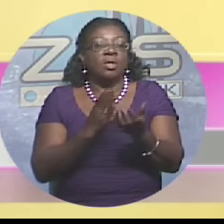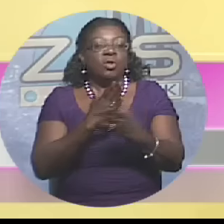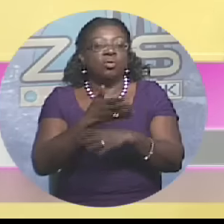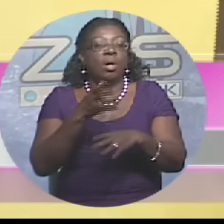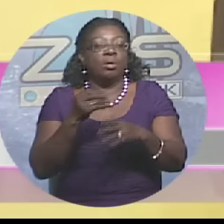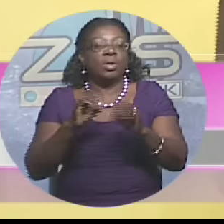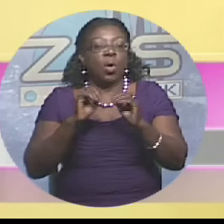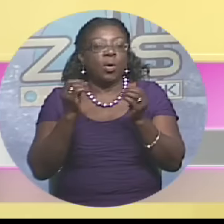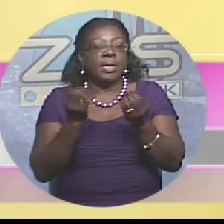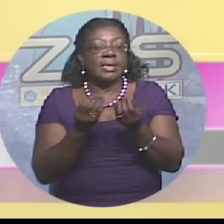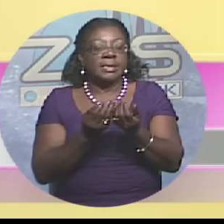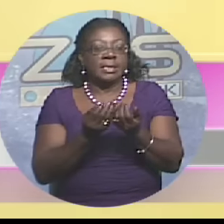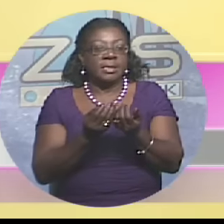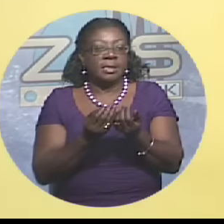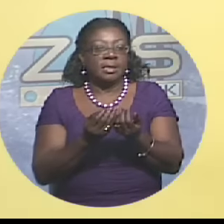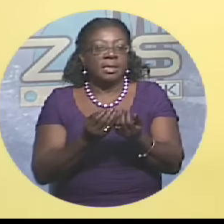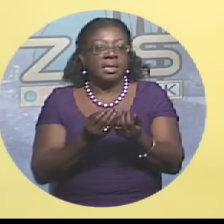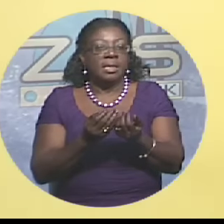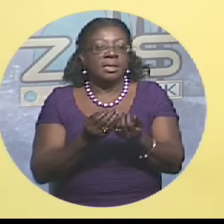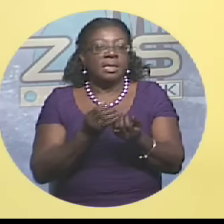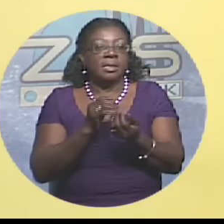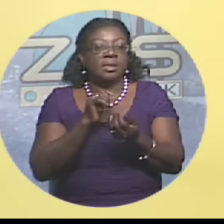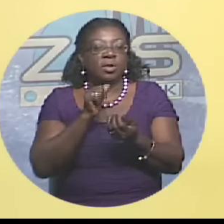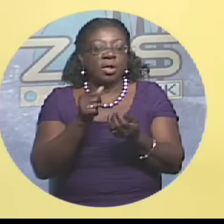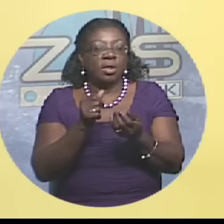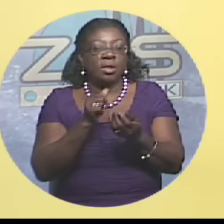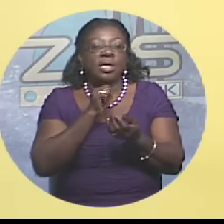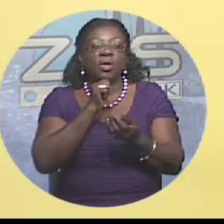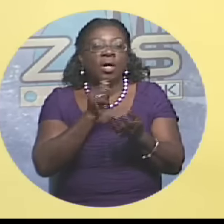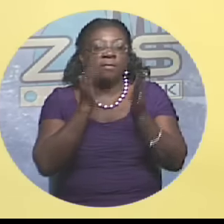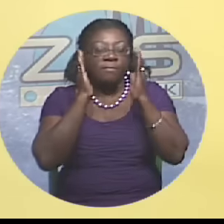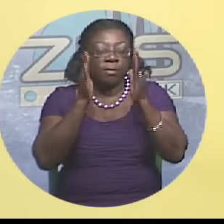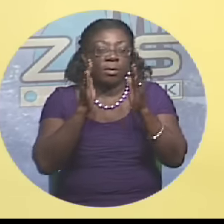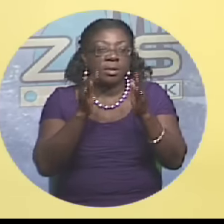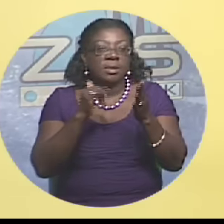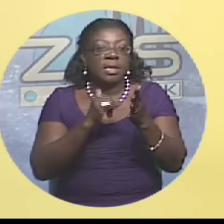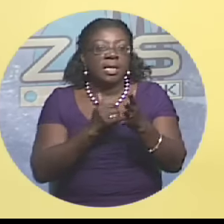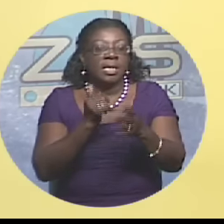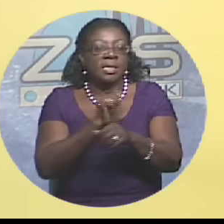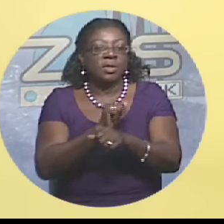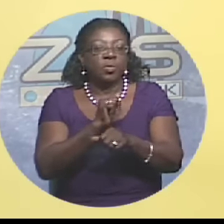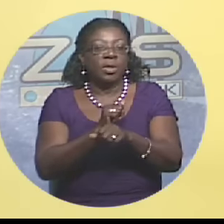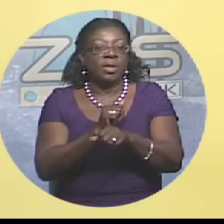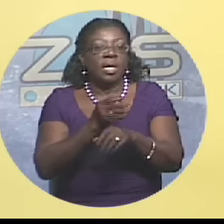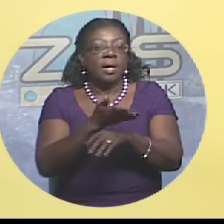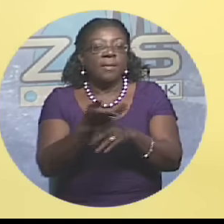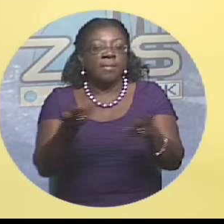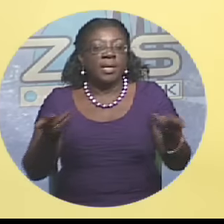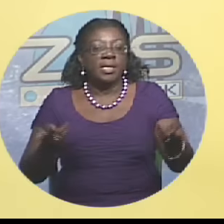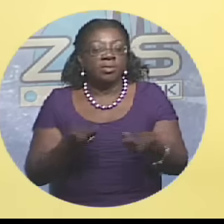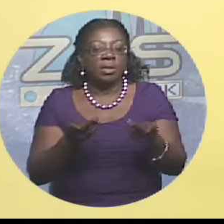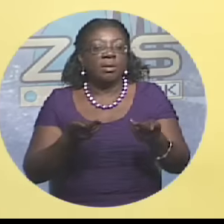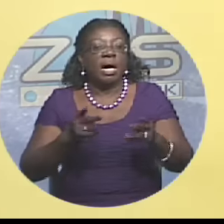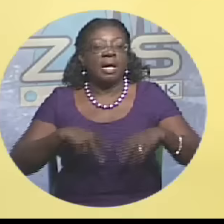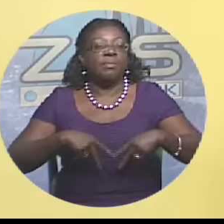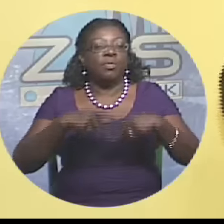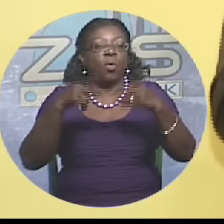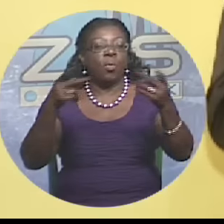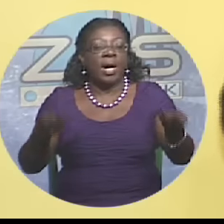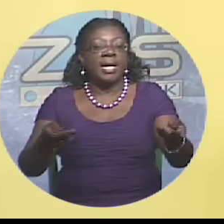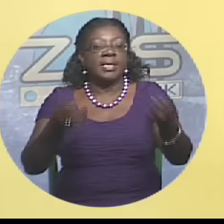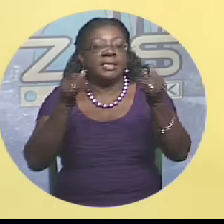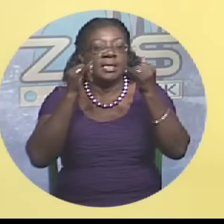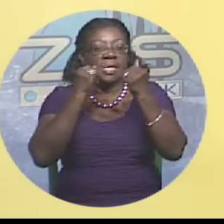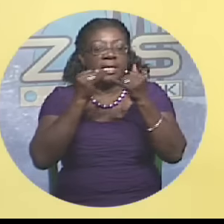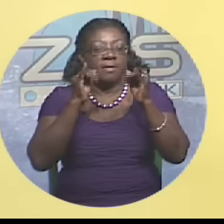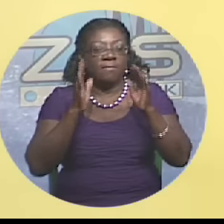entire organization. That is non-degree focused, it is workplace relevant, and provides the